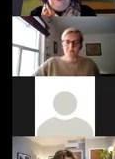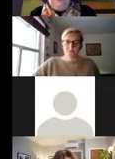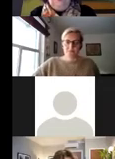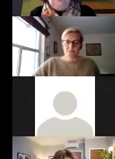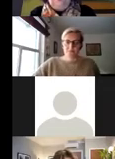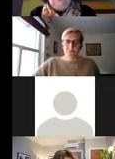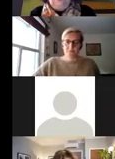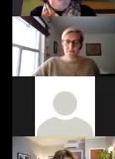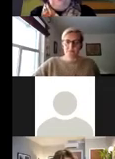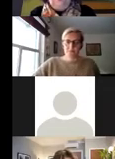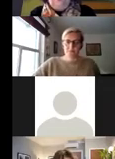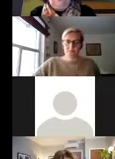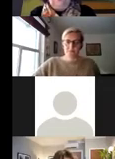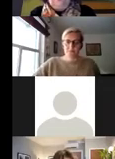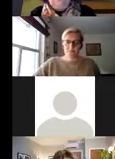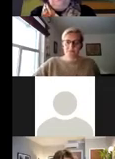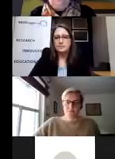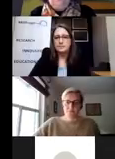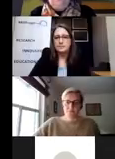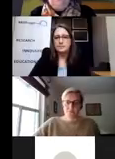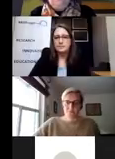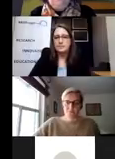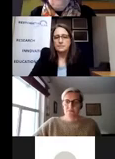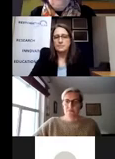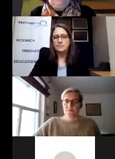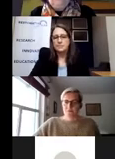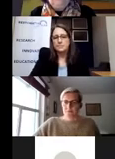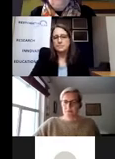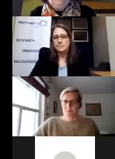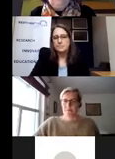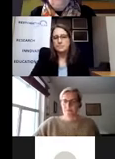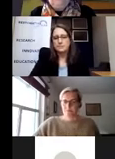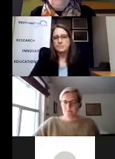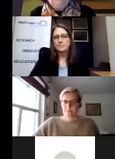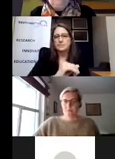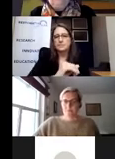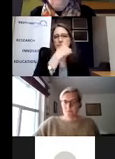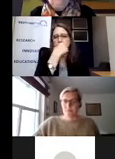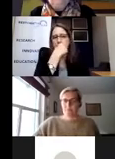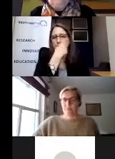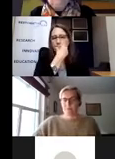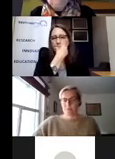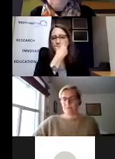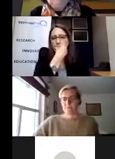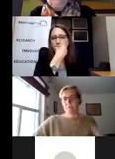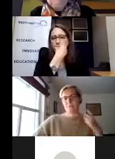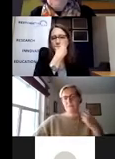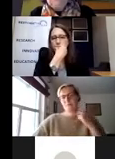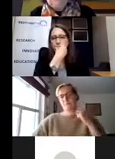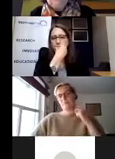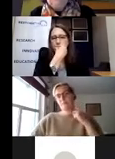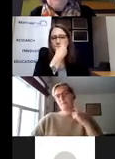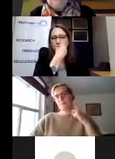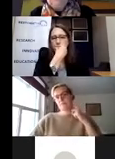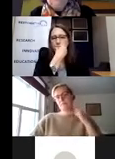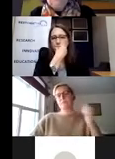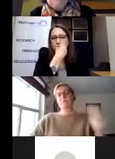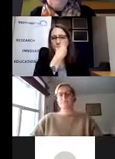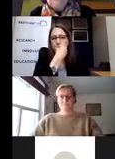ask them, you know, what would it take for you to, you know, change your decision and try and make it